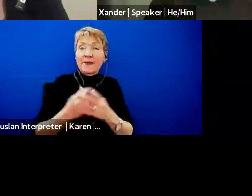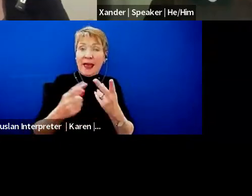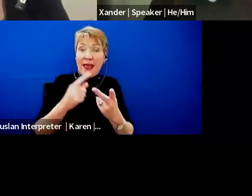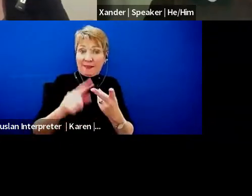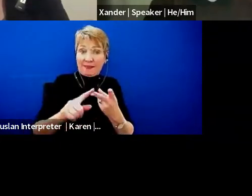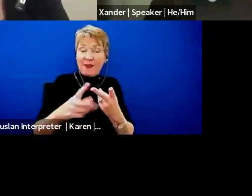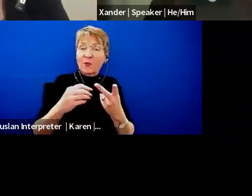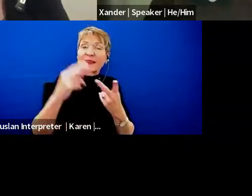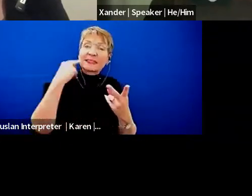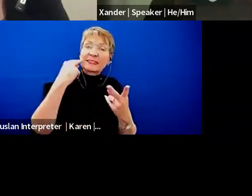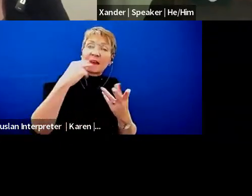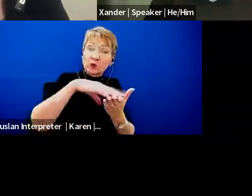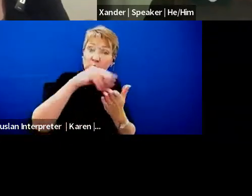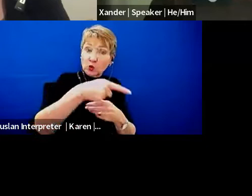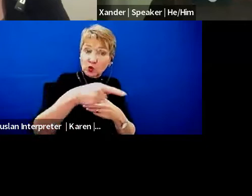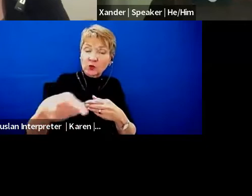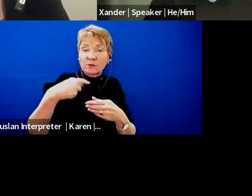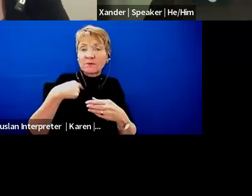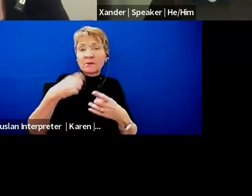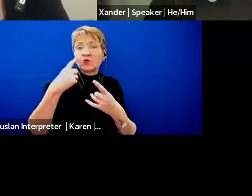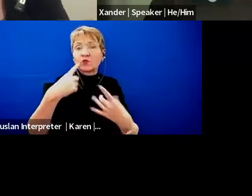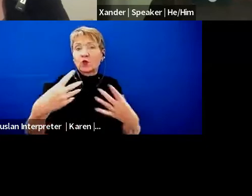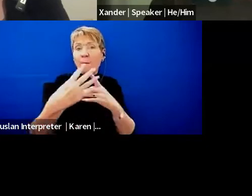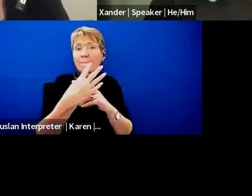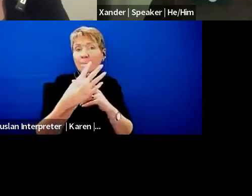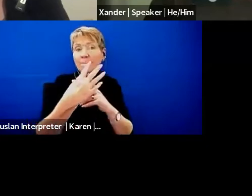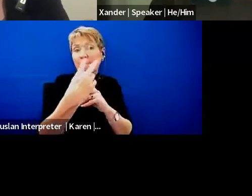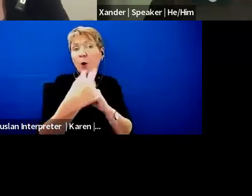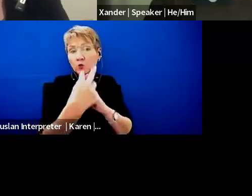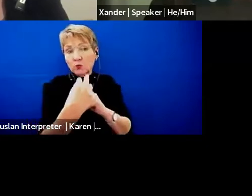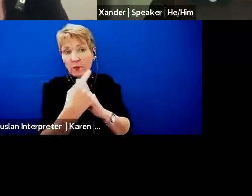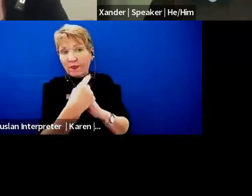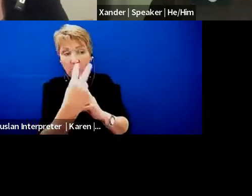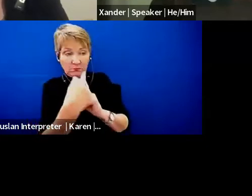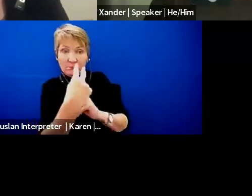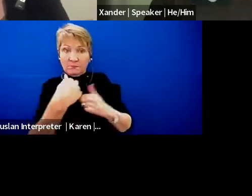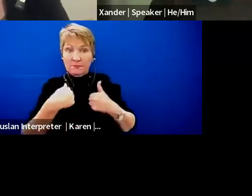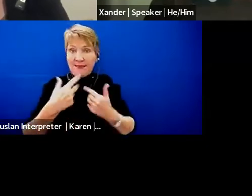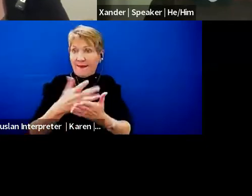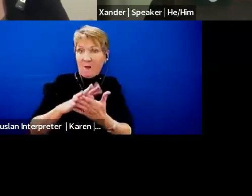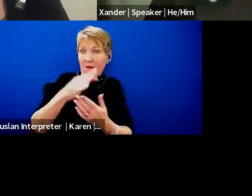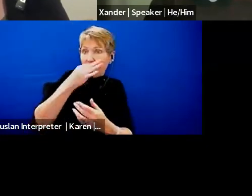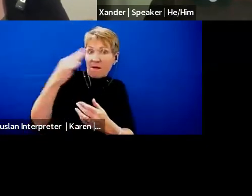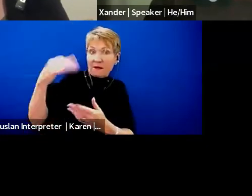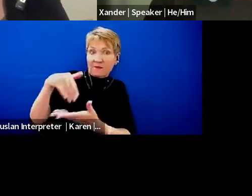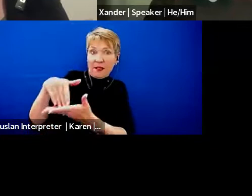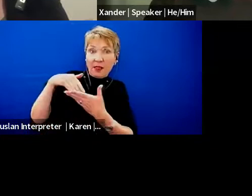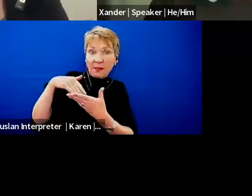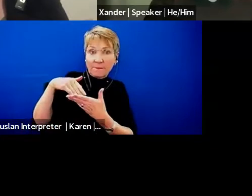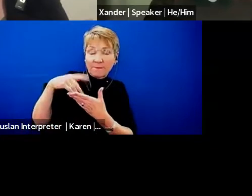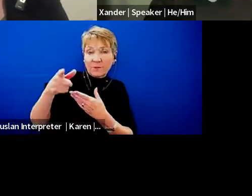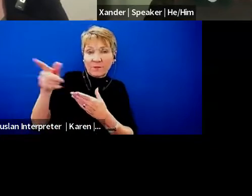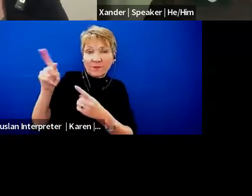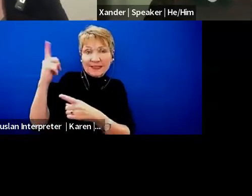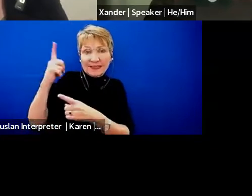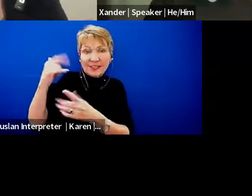deaf students, is I would model self-advocacy and asking for help from the teachers and staff. And following that, it encouraged the